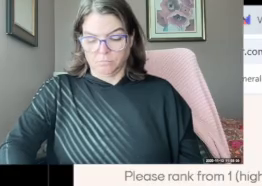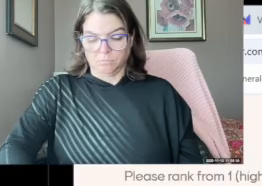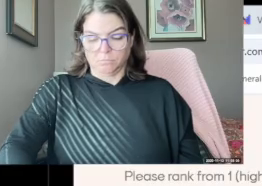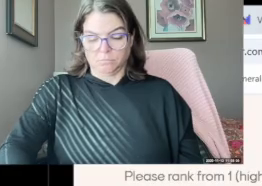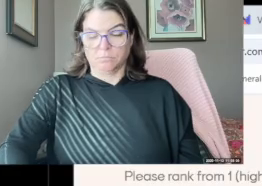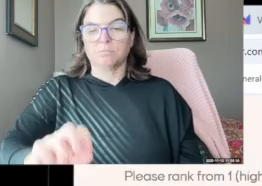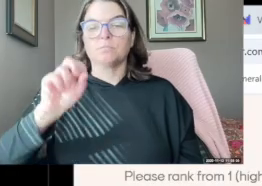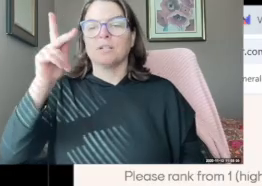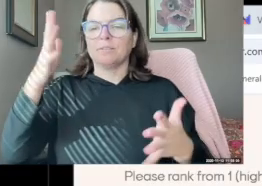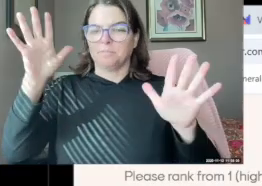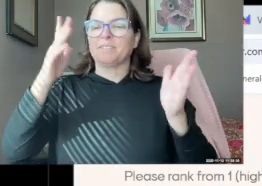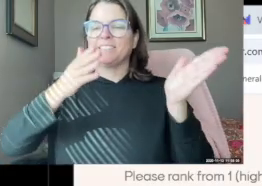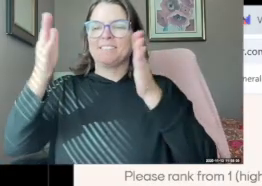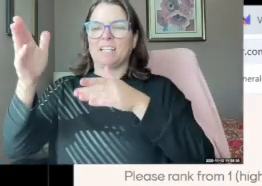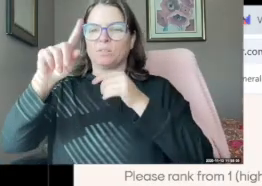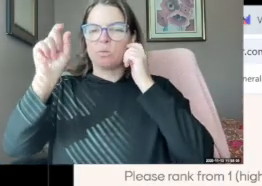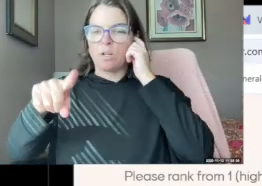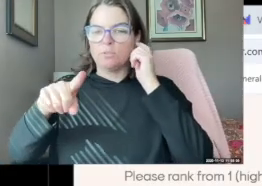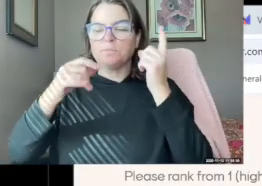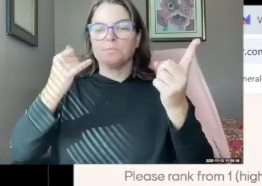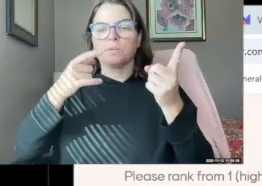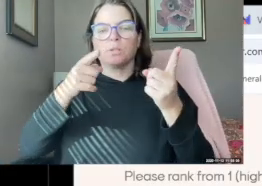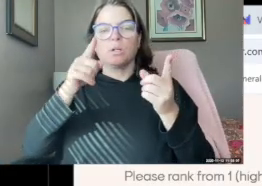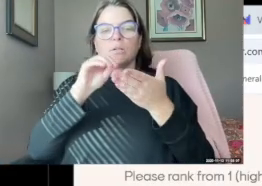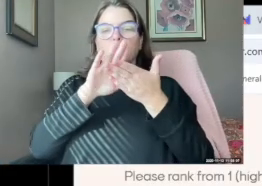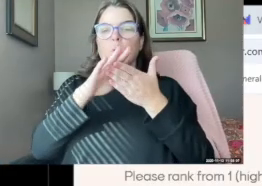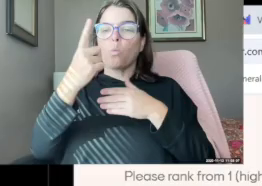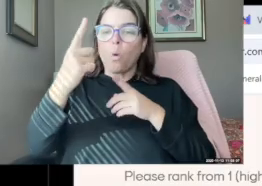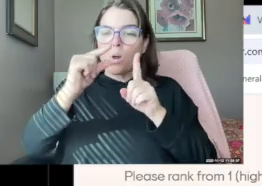Very much slowed down. Okay, let's go to the next question, please.